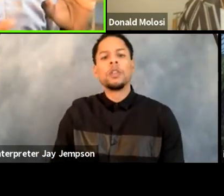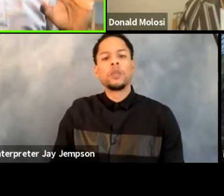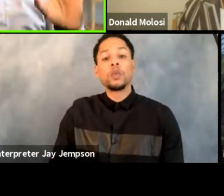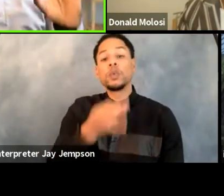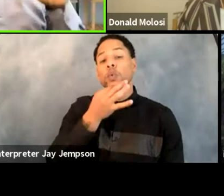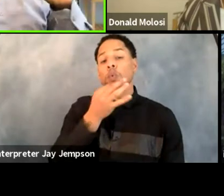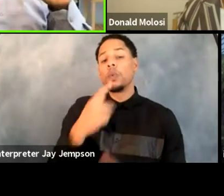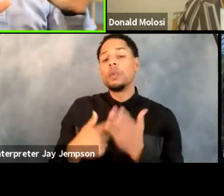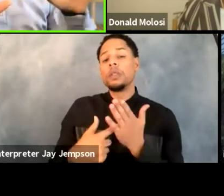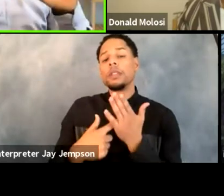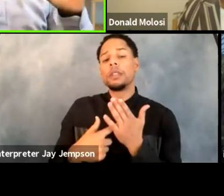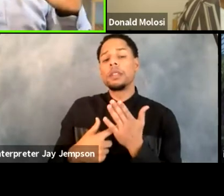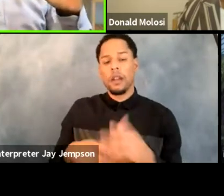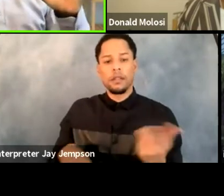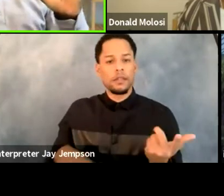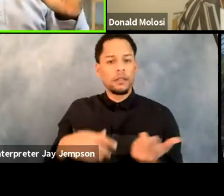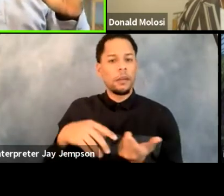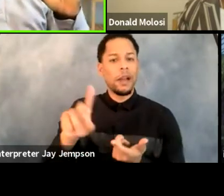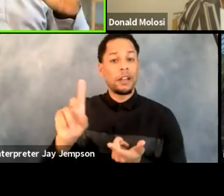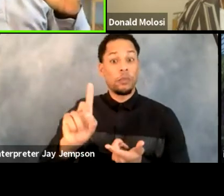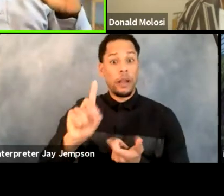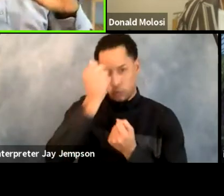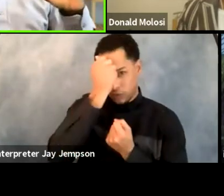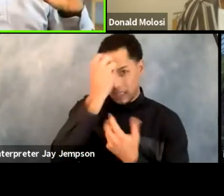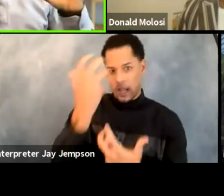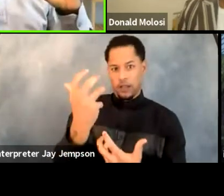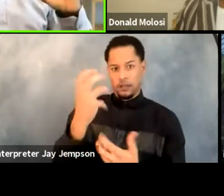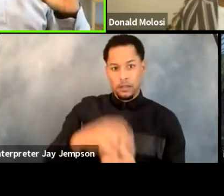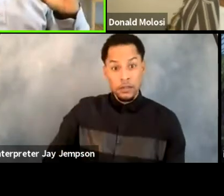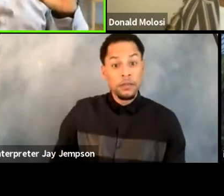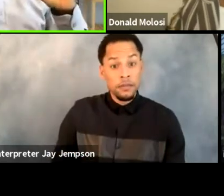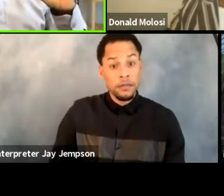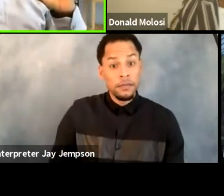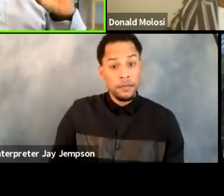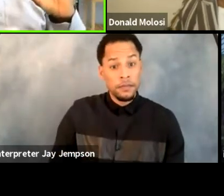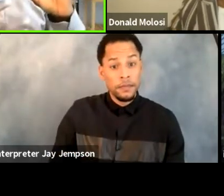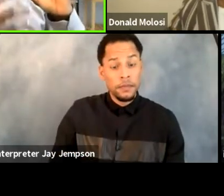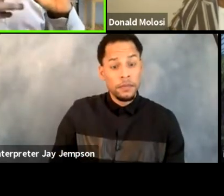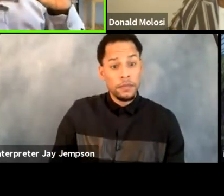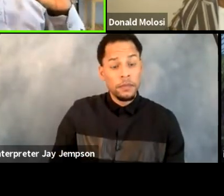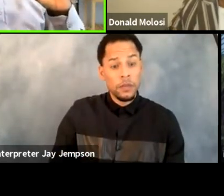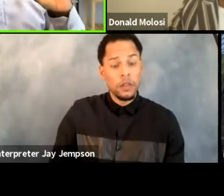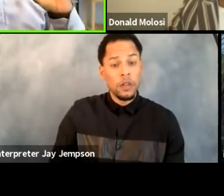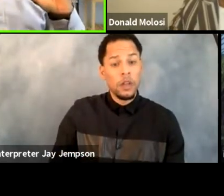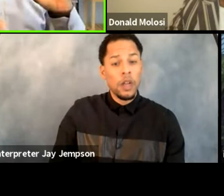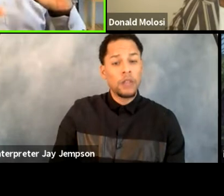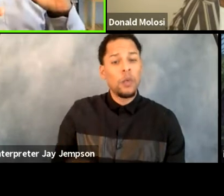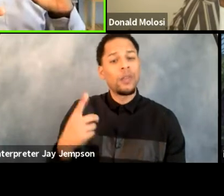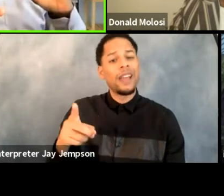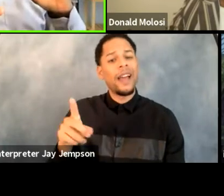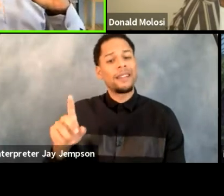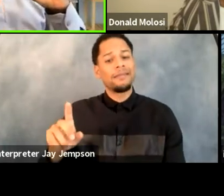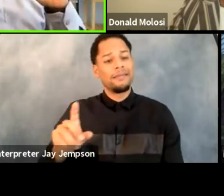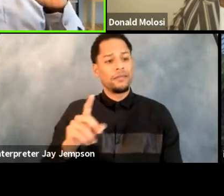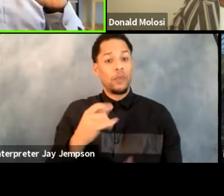itself. And the three of you, you've touched on different things that I'm hoping we're going to draw from and really focus